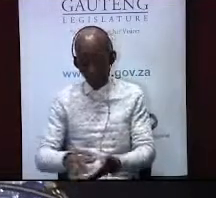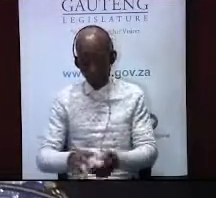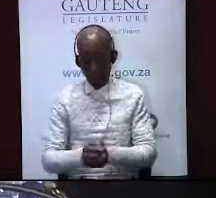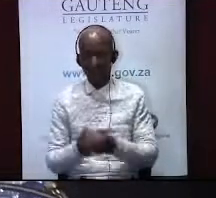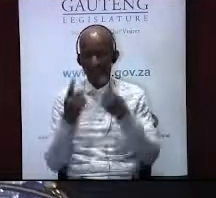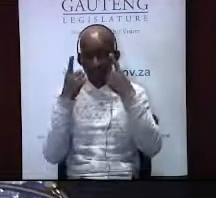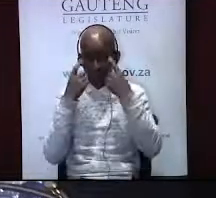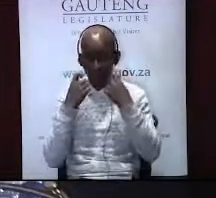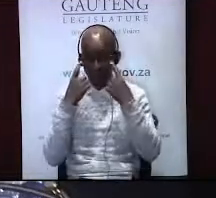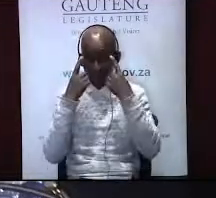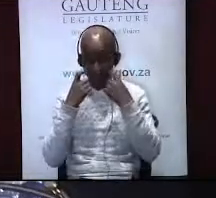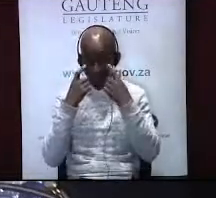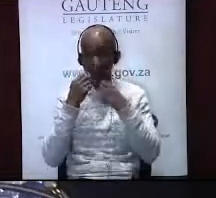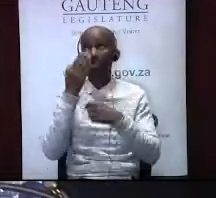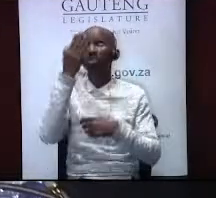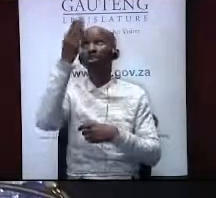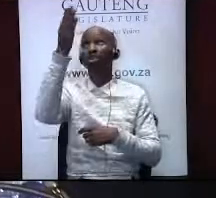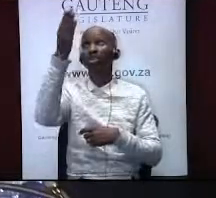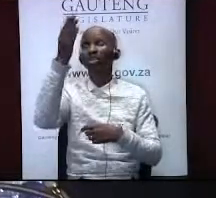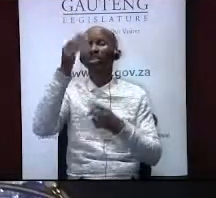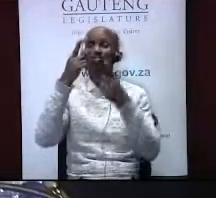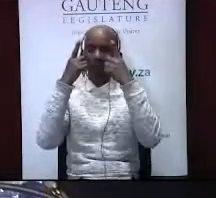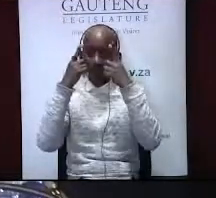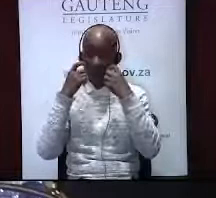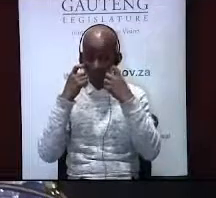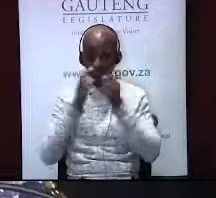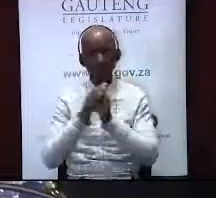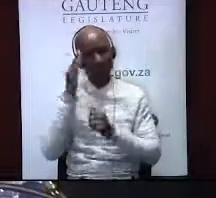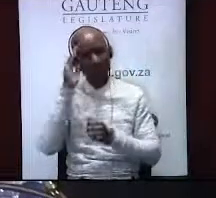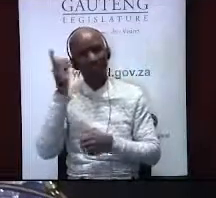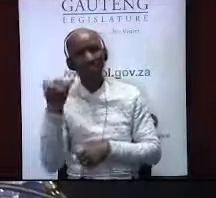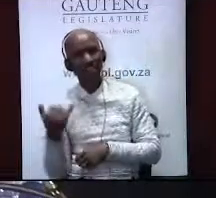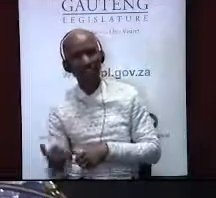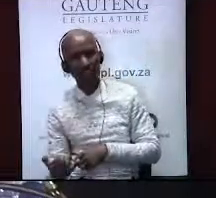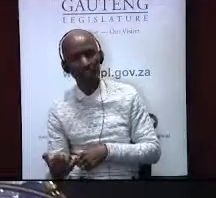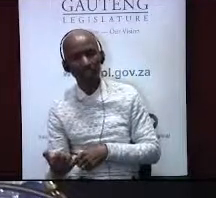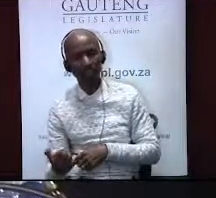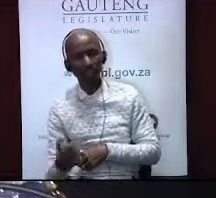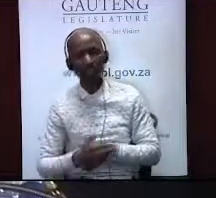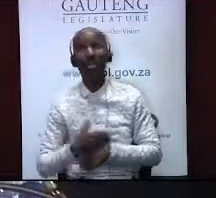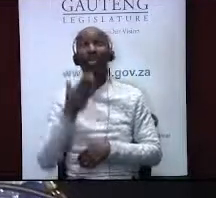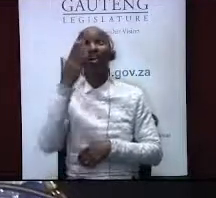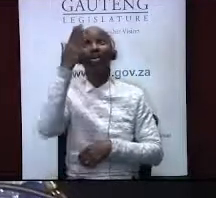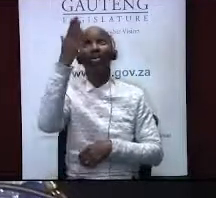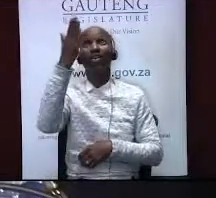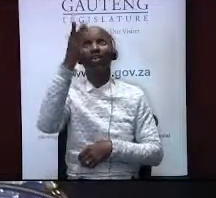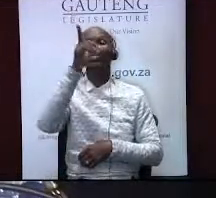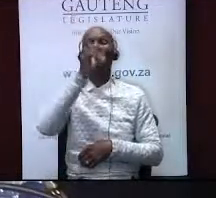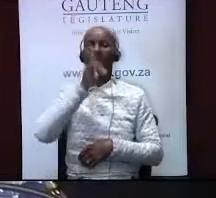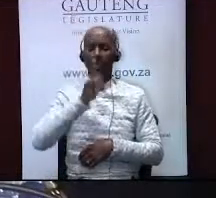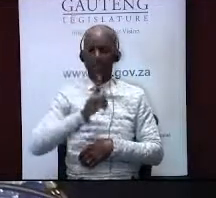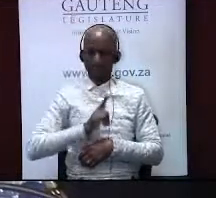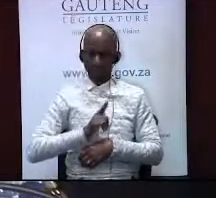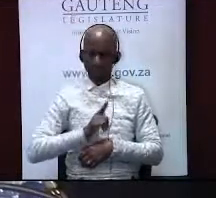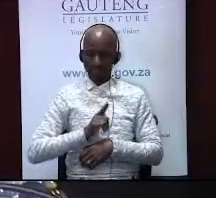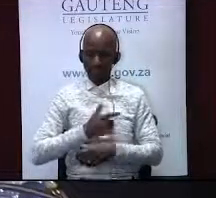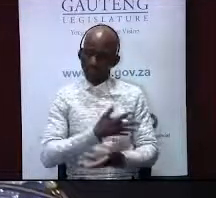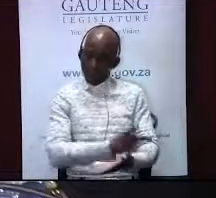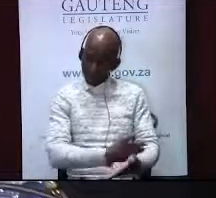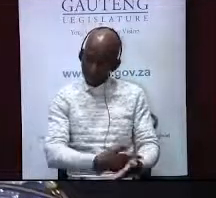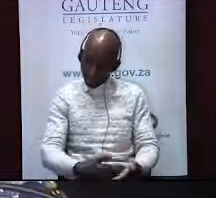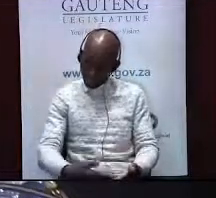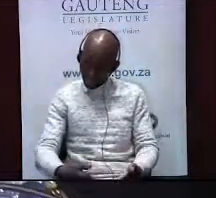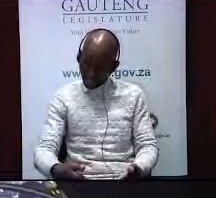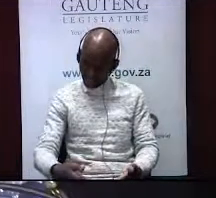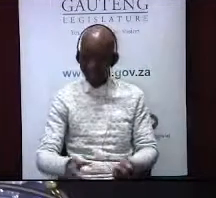God. And I cry out to God, you know what? God is telling us that the blood of